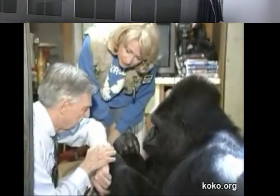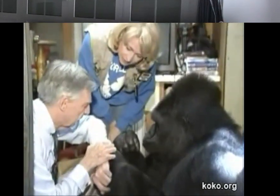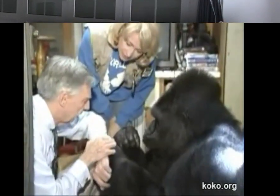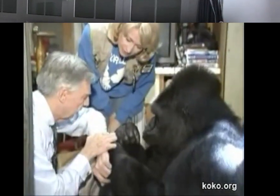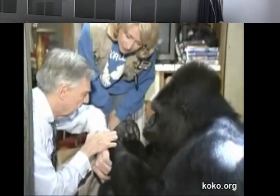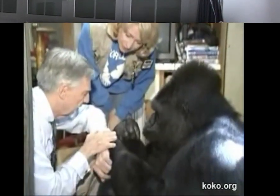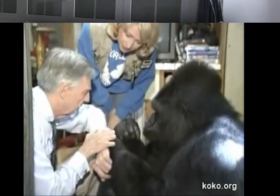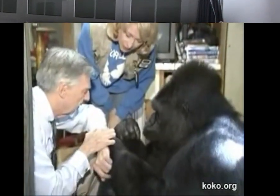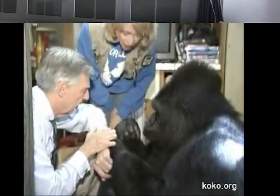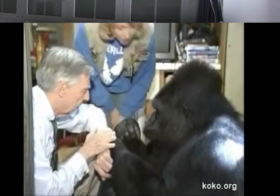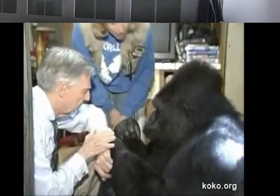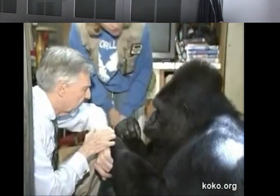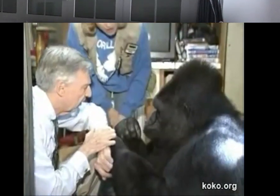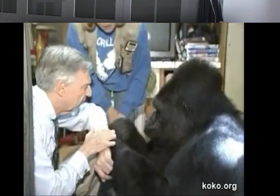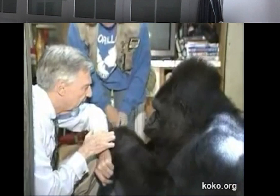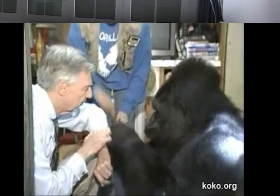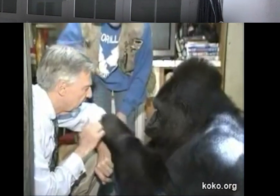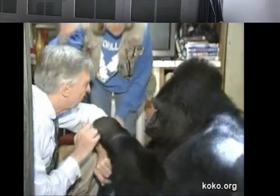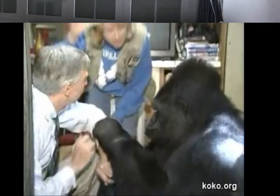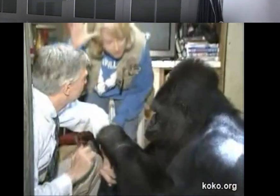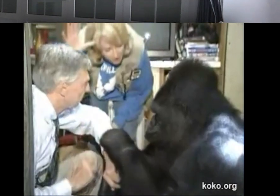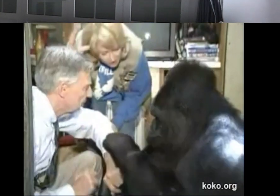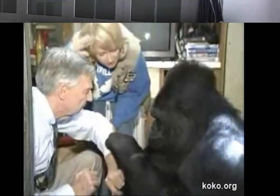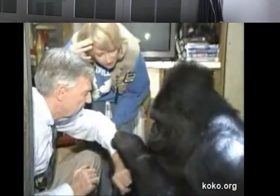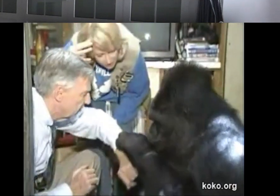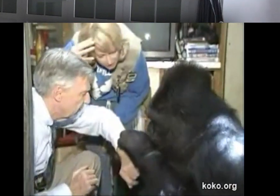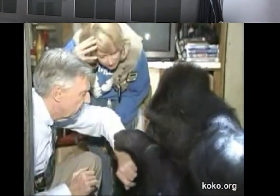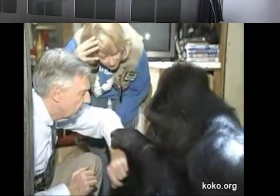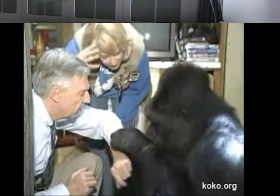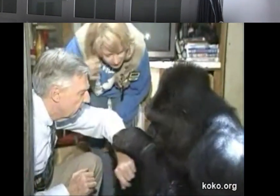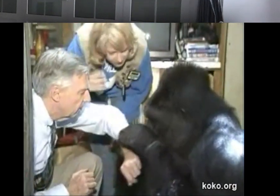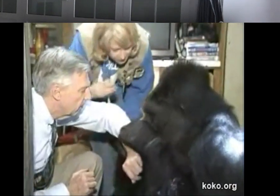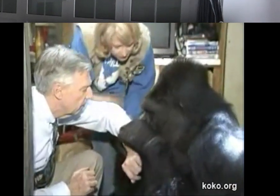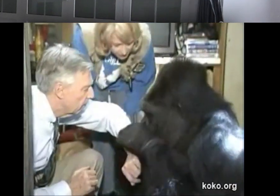That's a sun. And my grandfather That's gave me sun. The... sun.